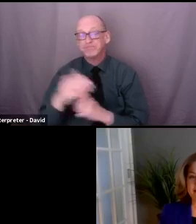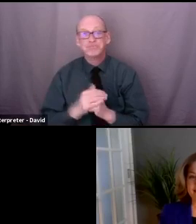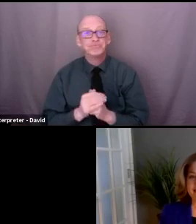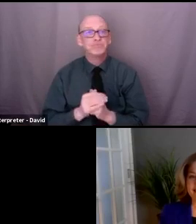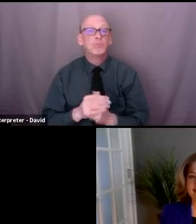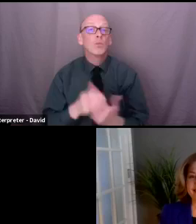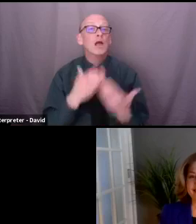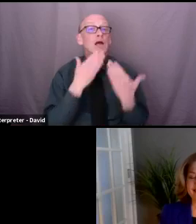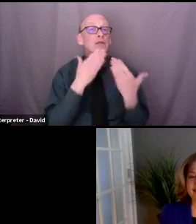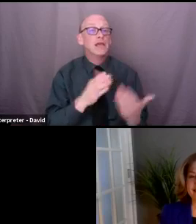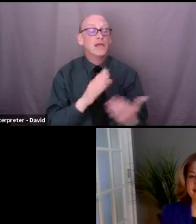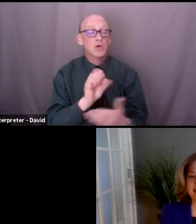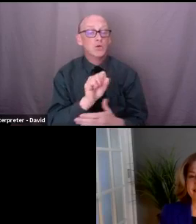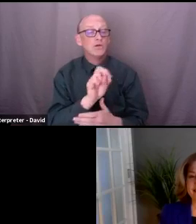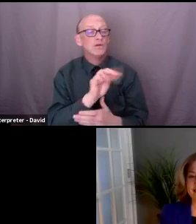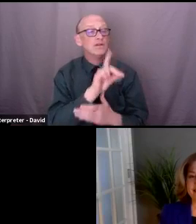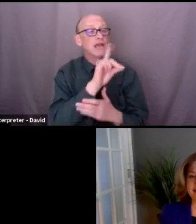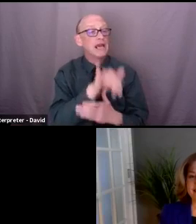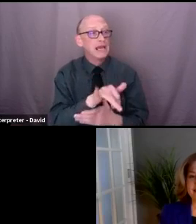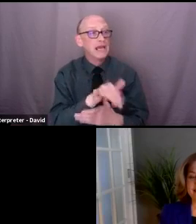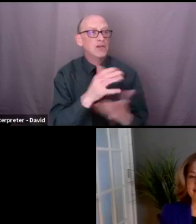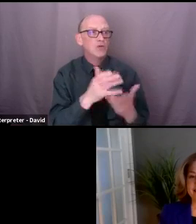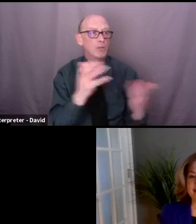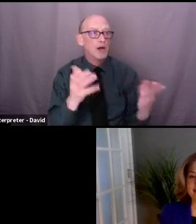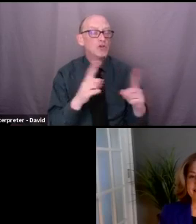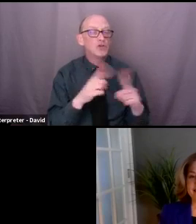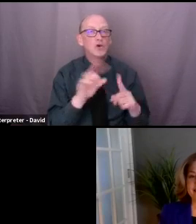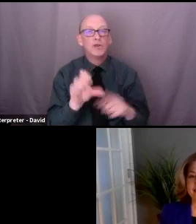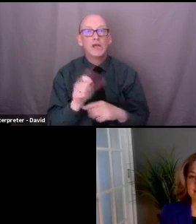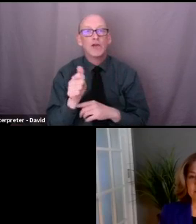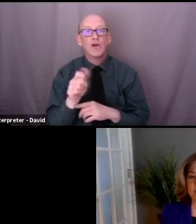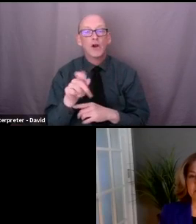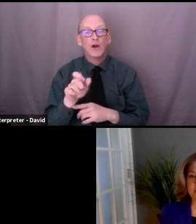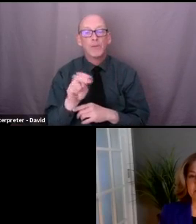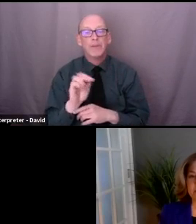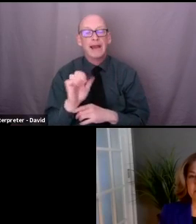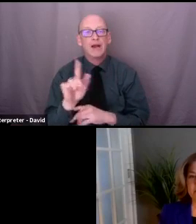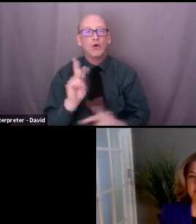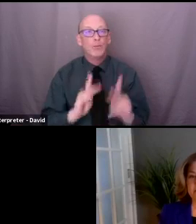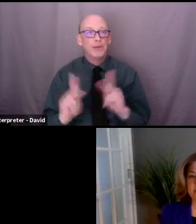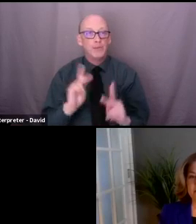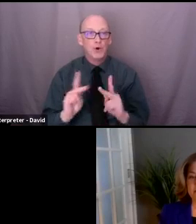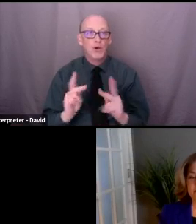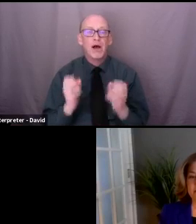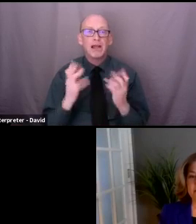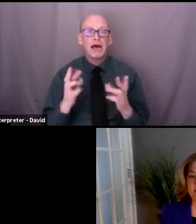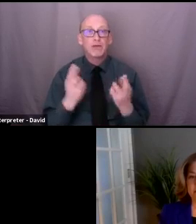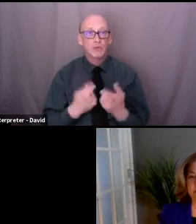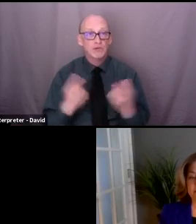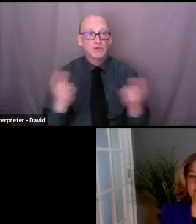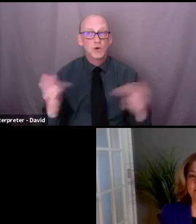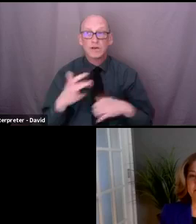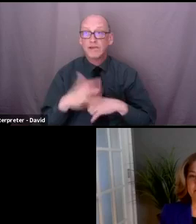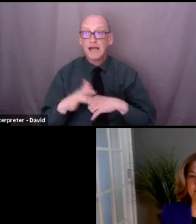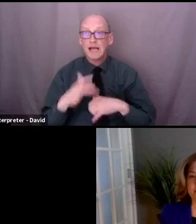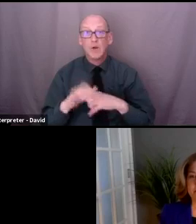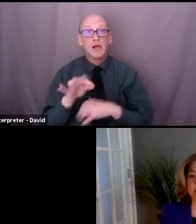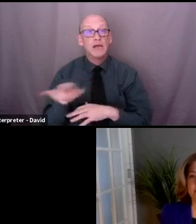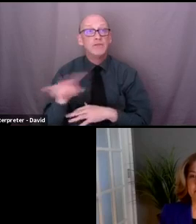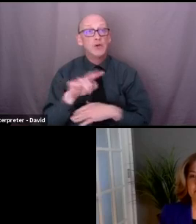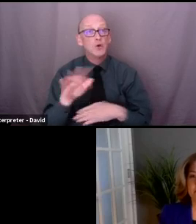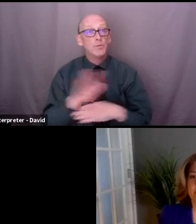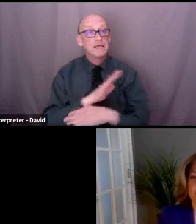Sandy, thank you so much. And to our other panelists as well here today, lots of resources available. If you are a business owner